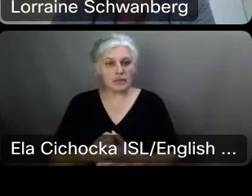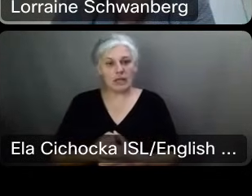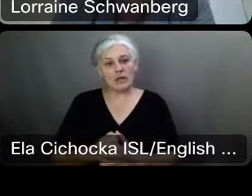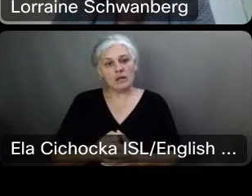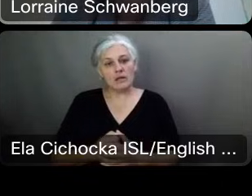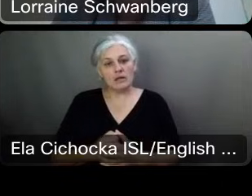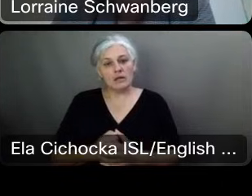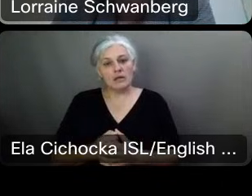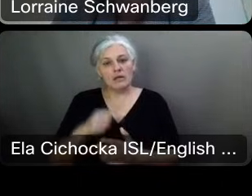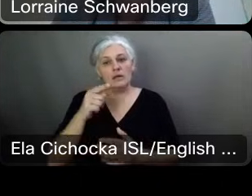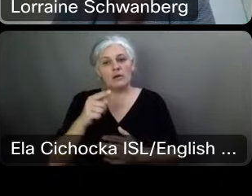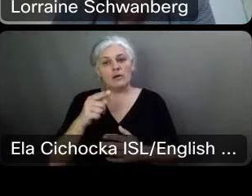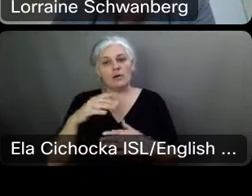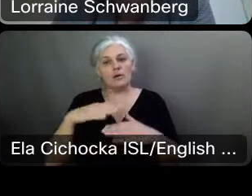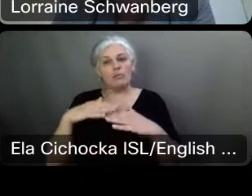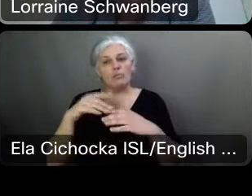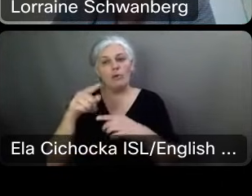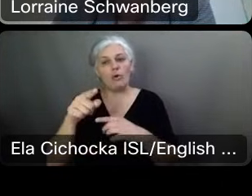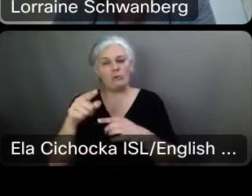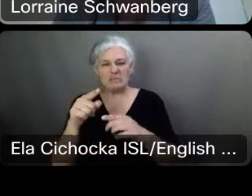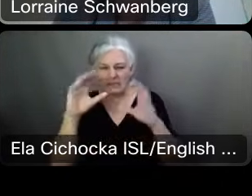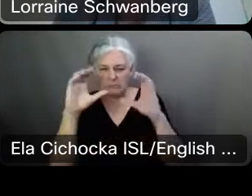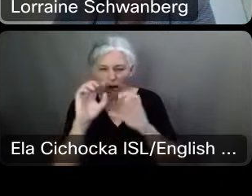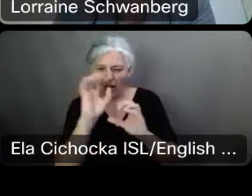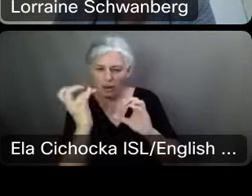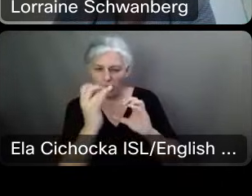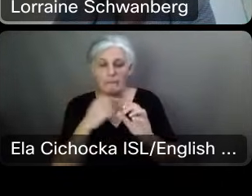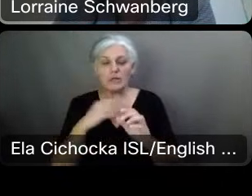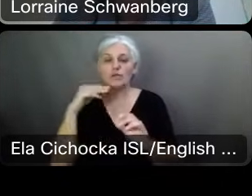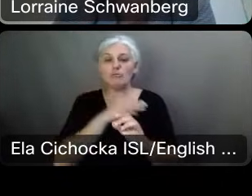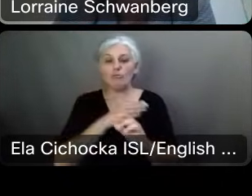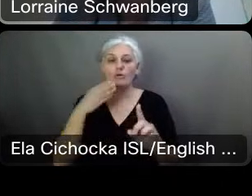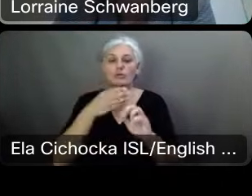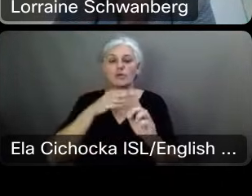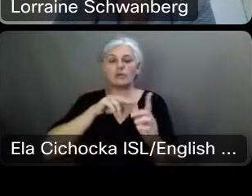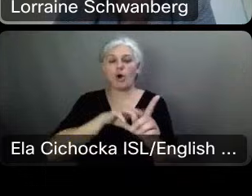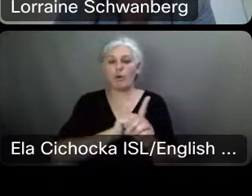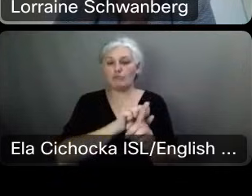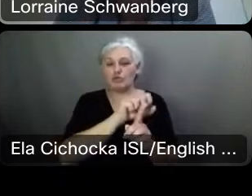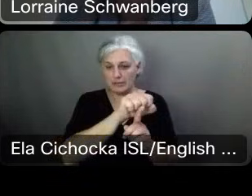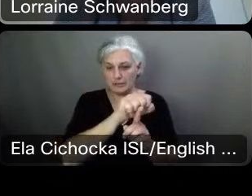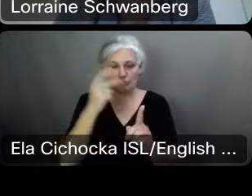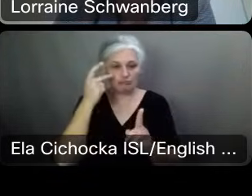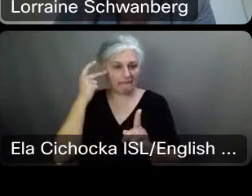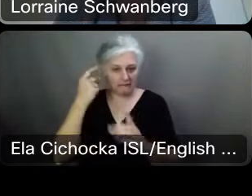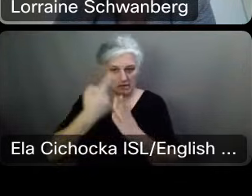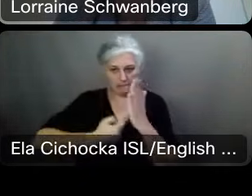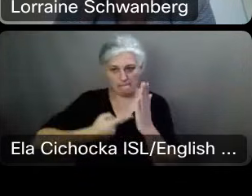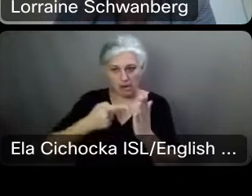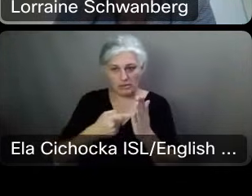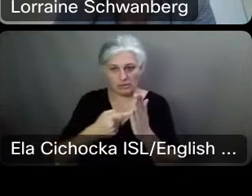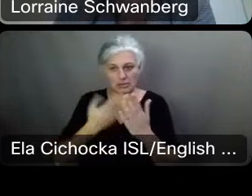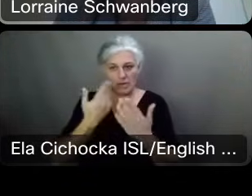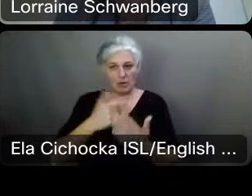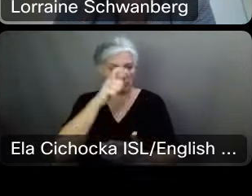So maybe a little bit in small print here, but some of our key objectives in revising the policy was to maintain and keep the patient